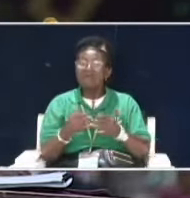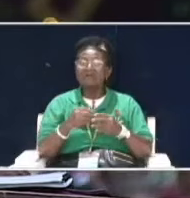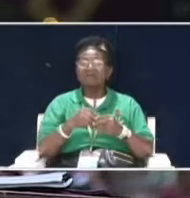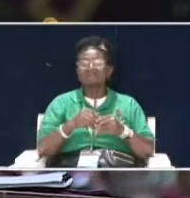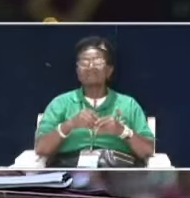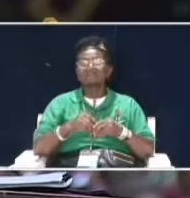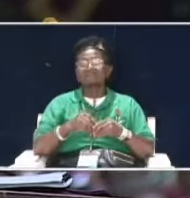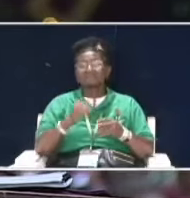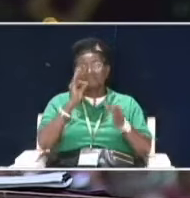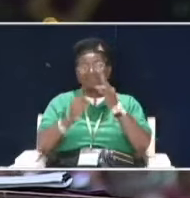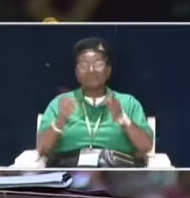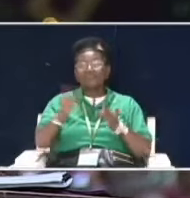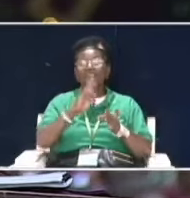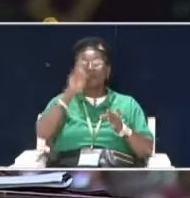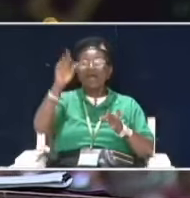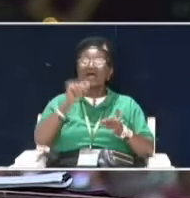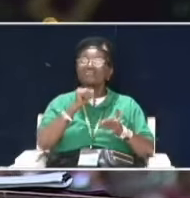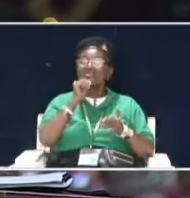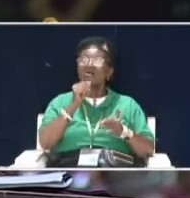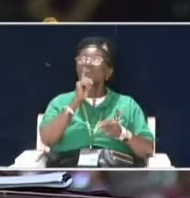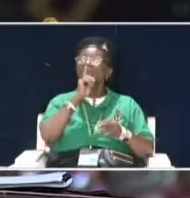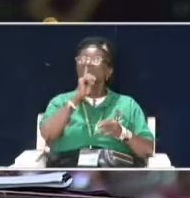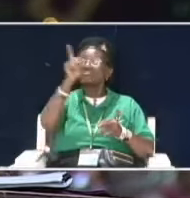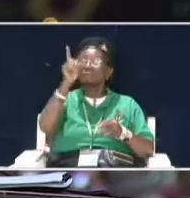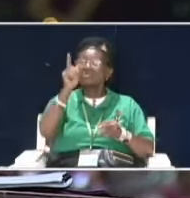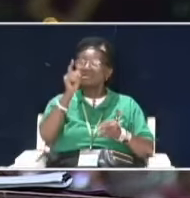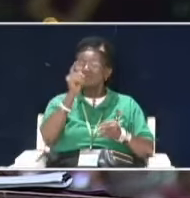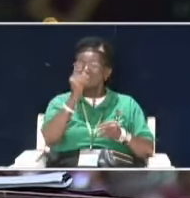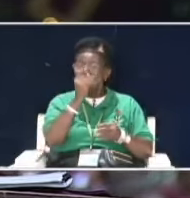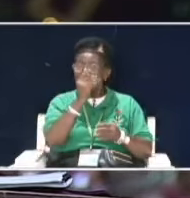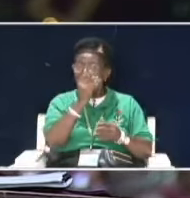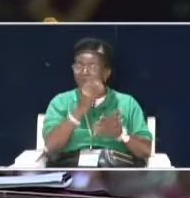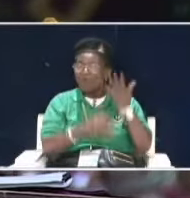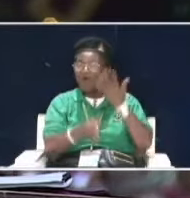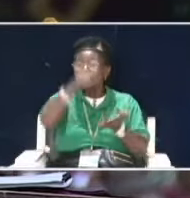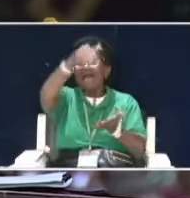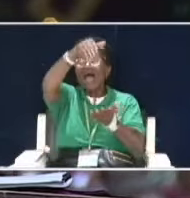If you are not genuinely born again,